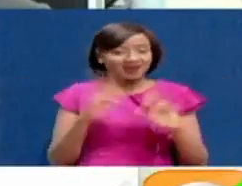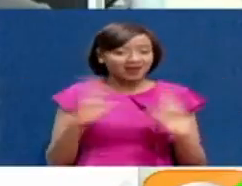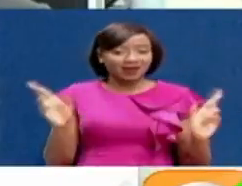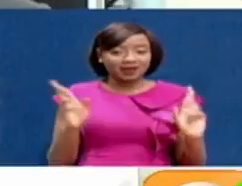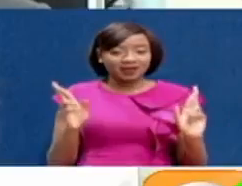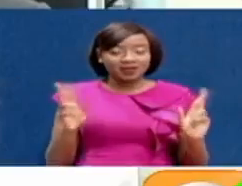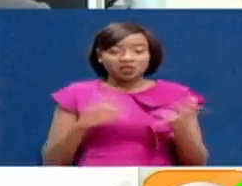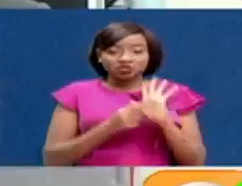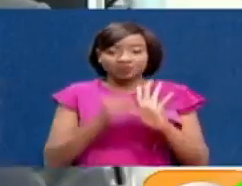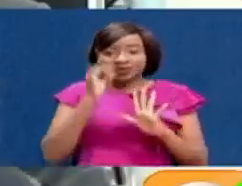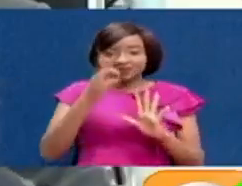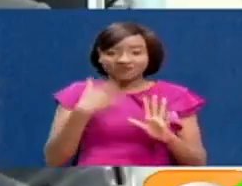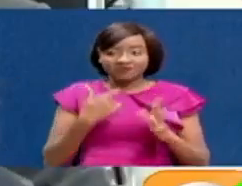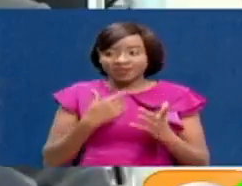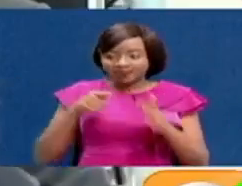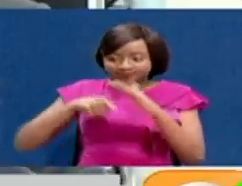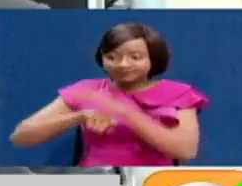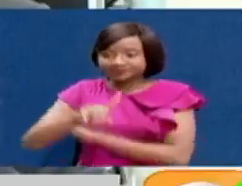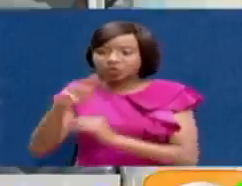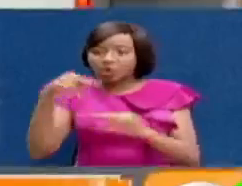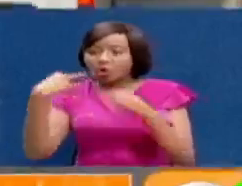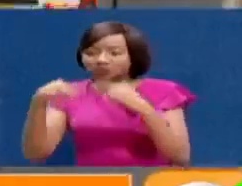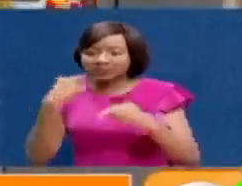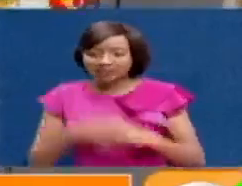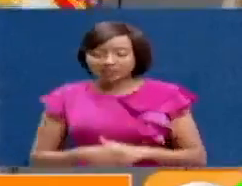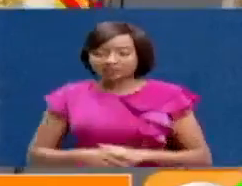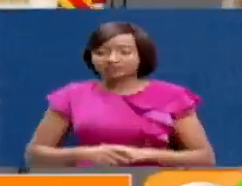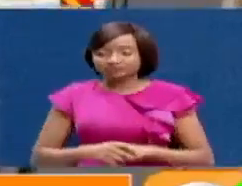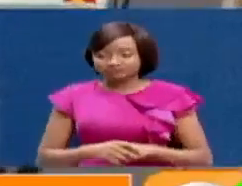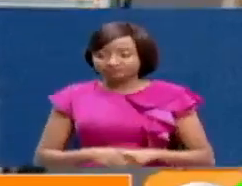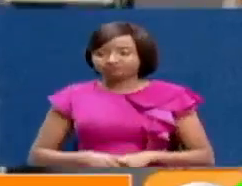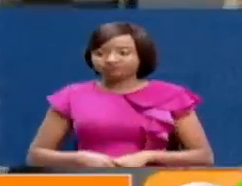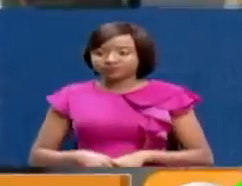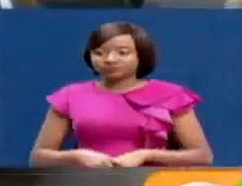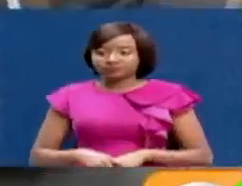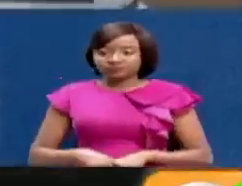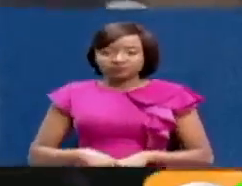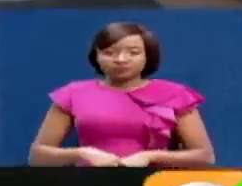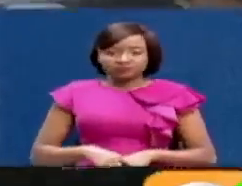So that if I walk into a restaurant X, the